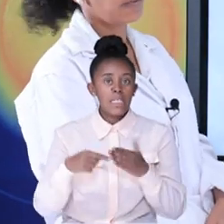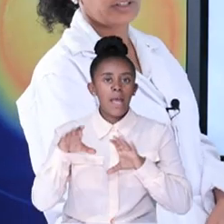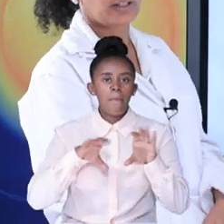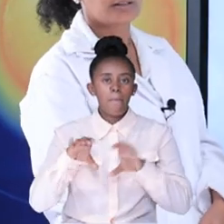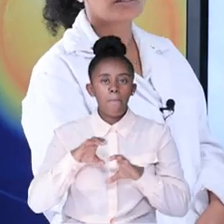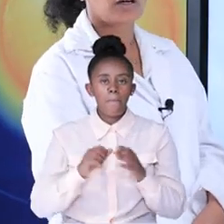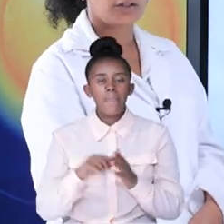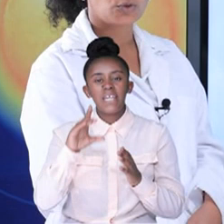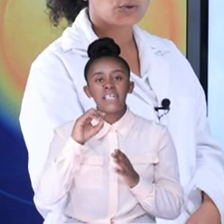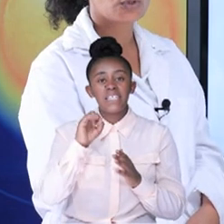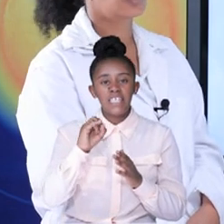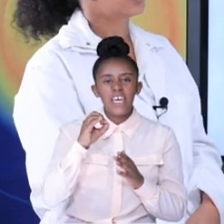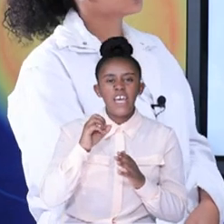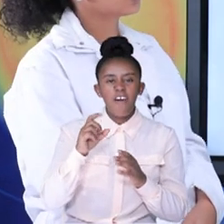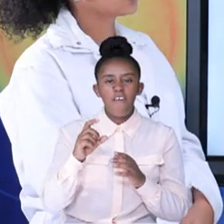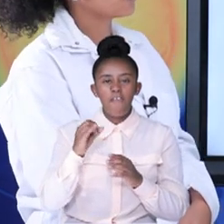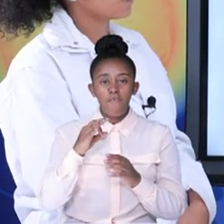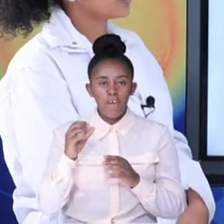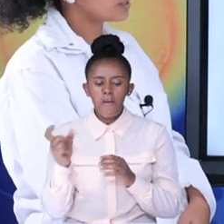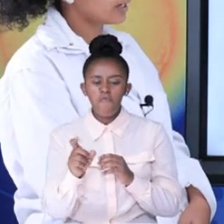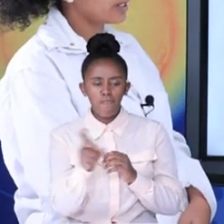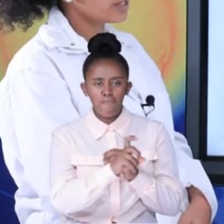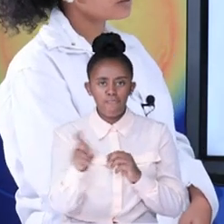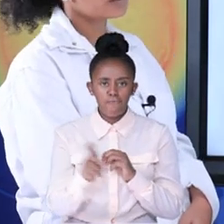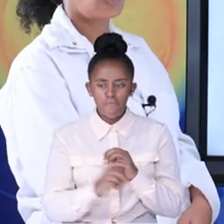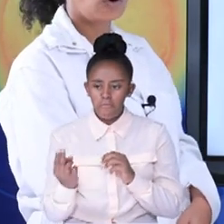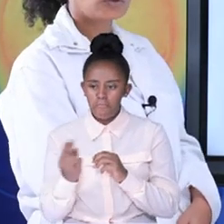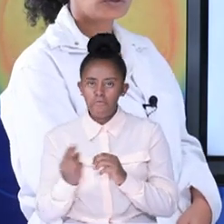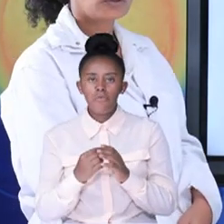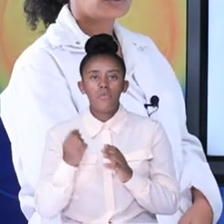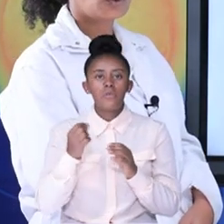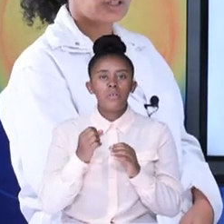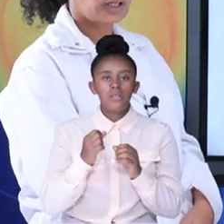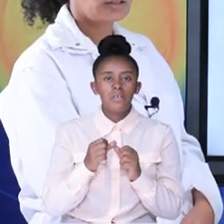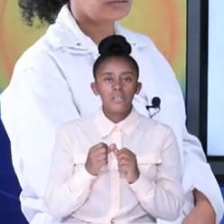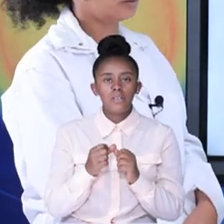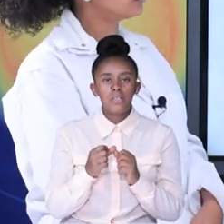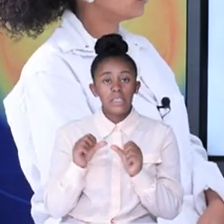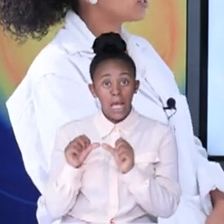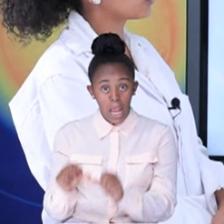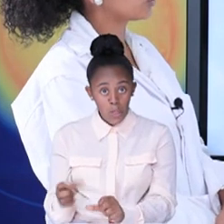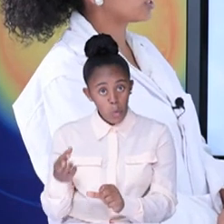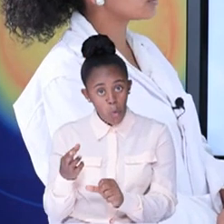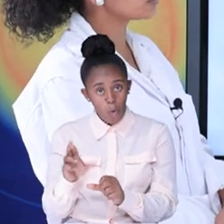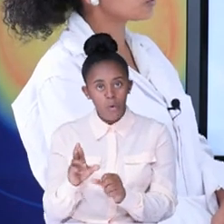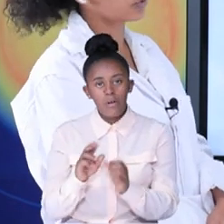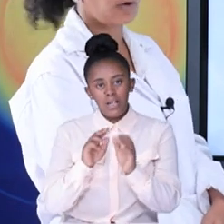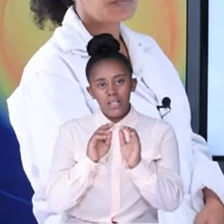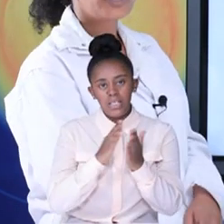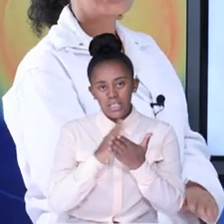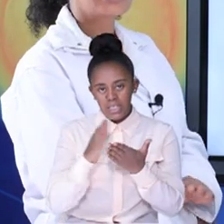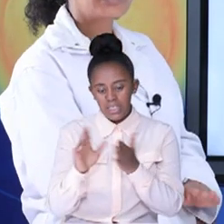chemicals, disinfectants are used to sterilize or to kill